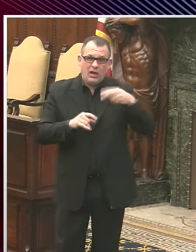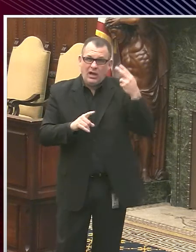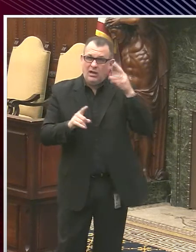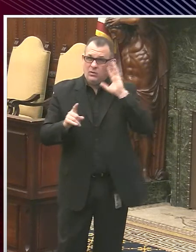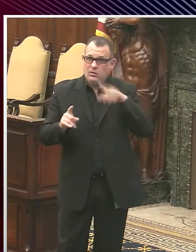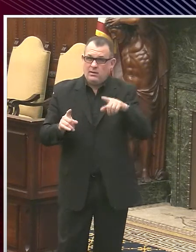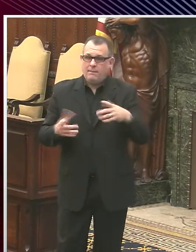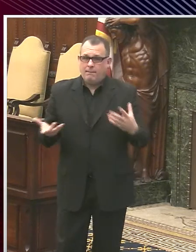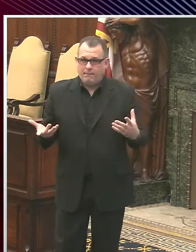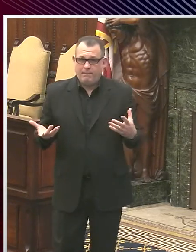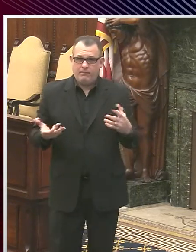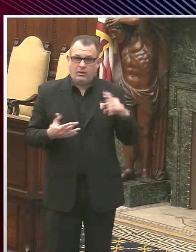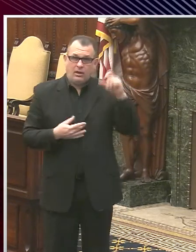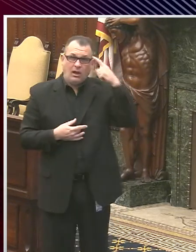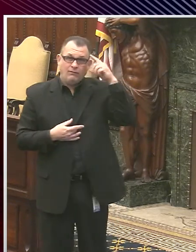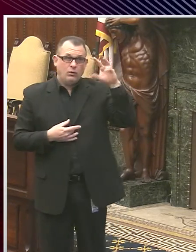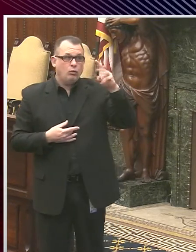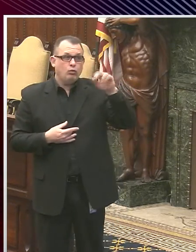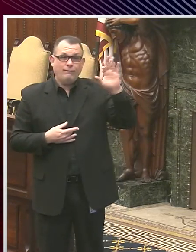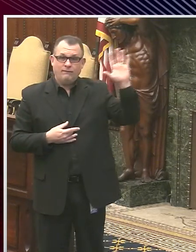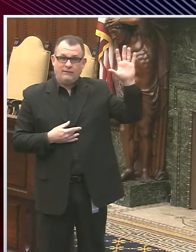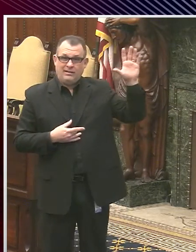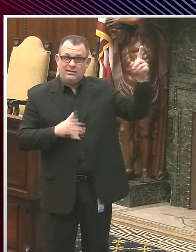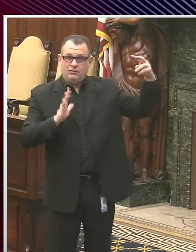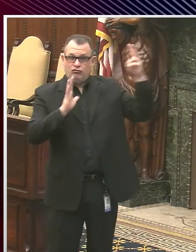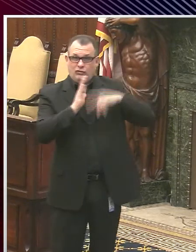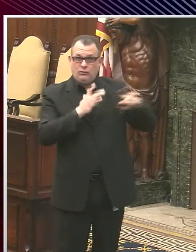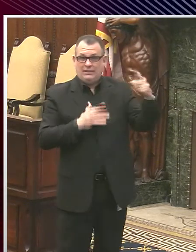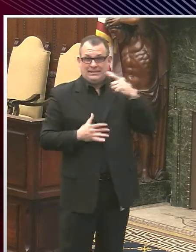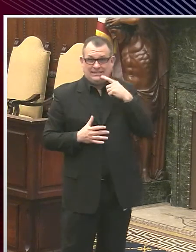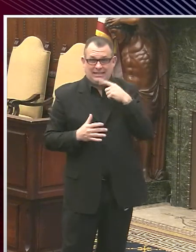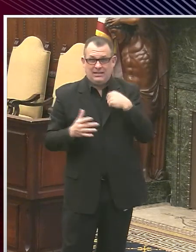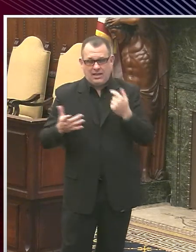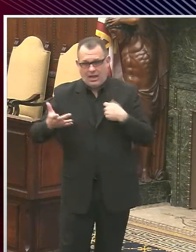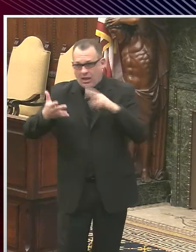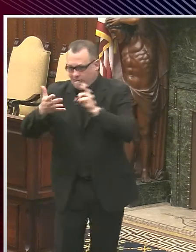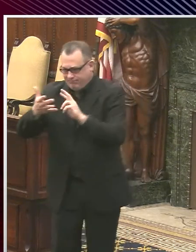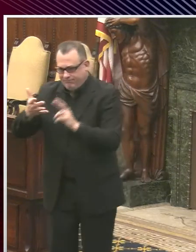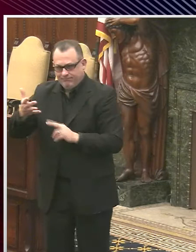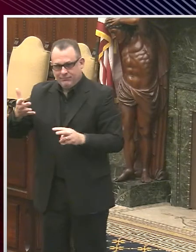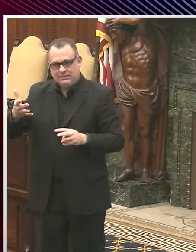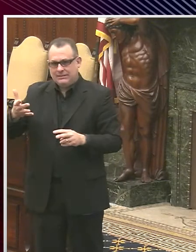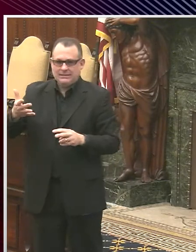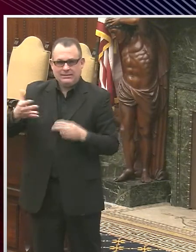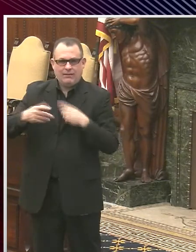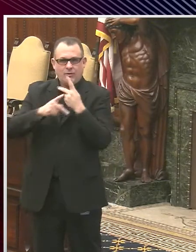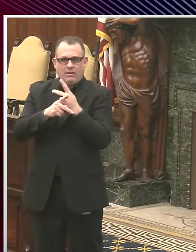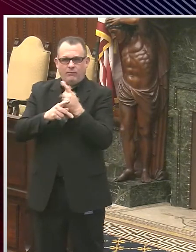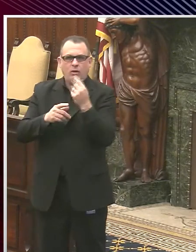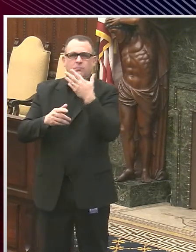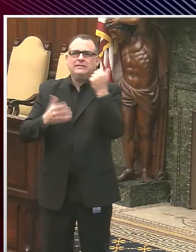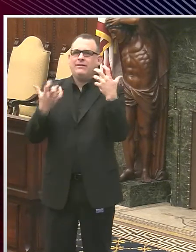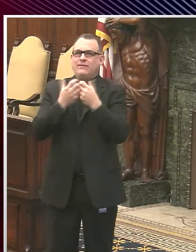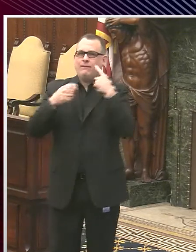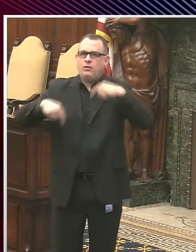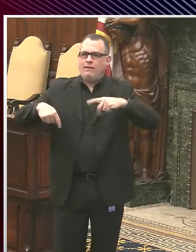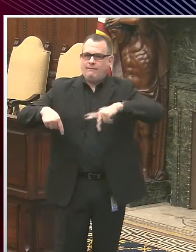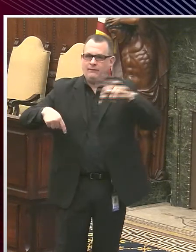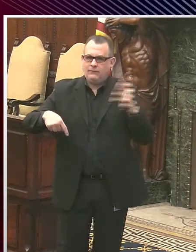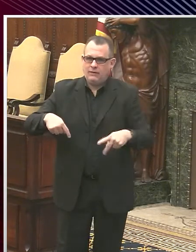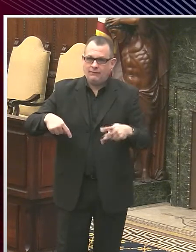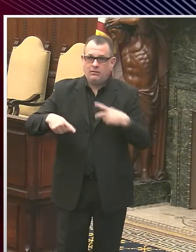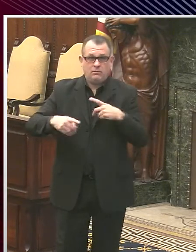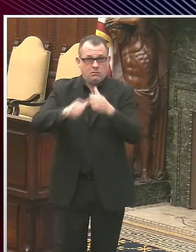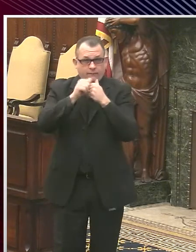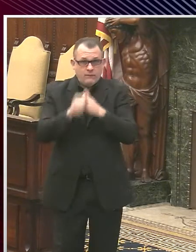this information, what the governor is allowing, which just came out yesterday, and we'll determine what restrictions will be appropriate to continue here in Philadelphia We'll